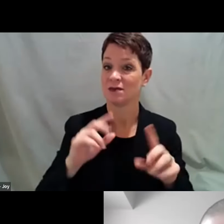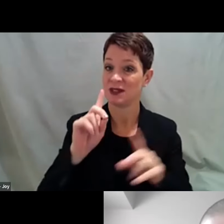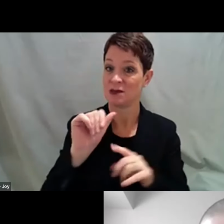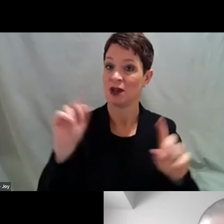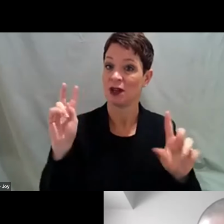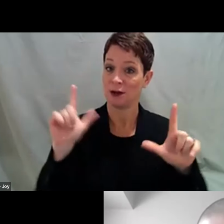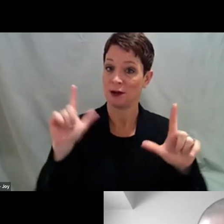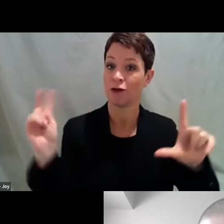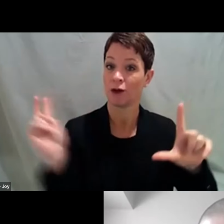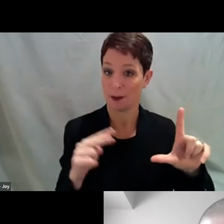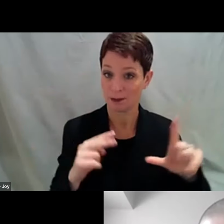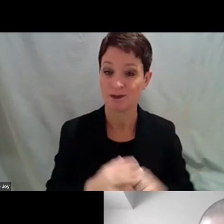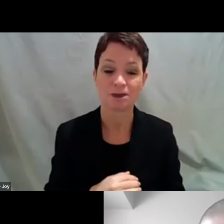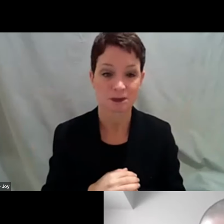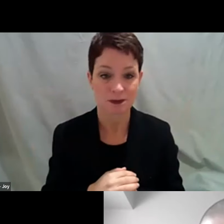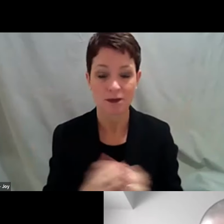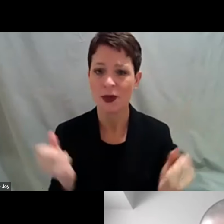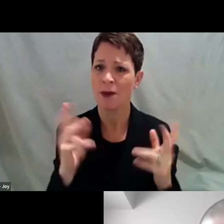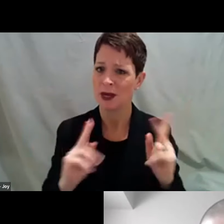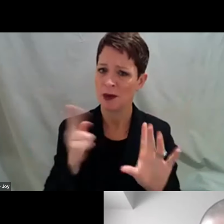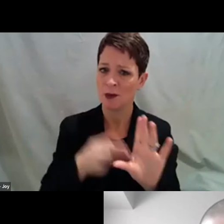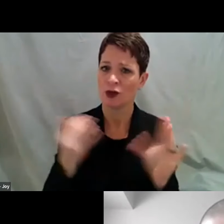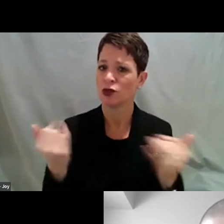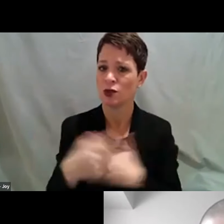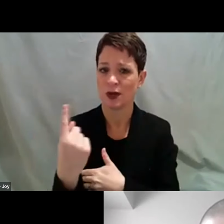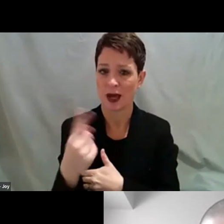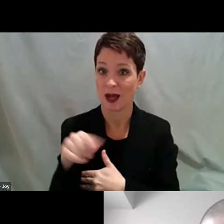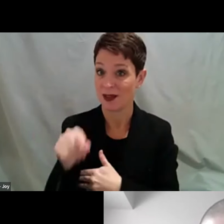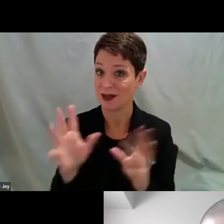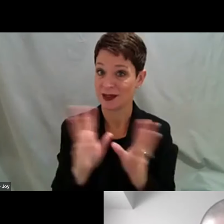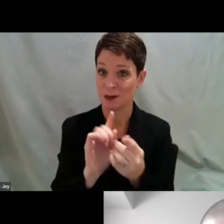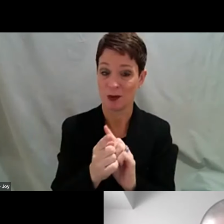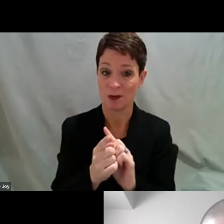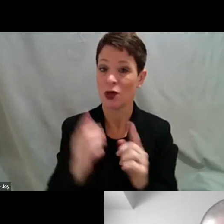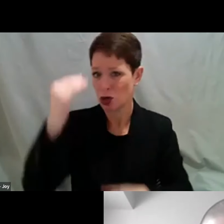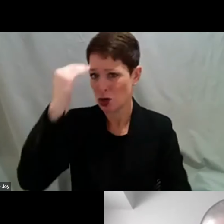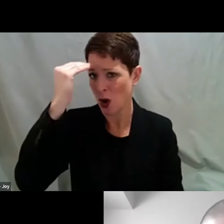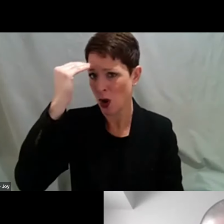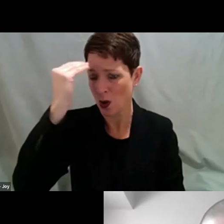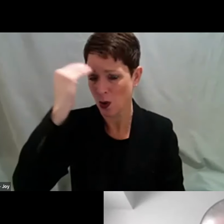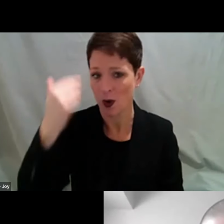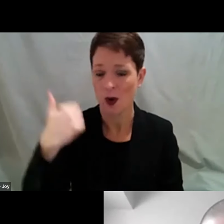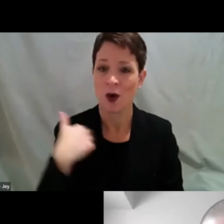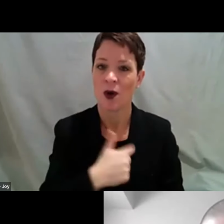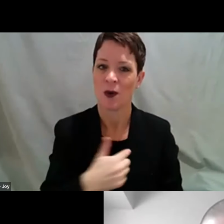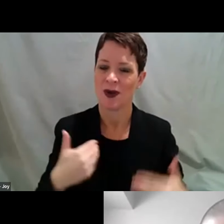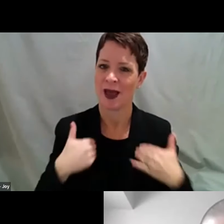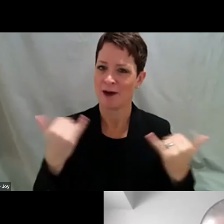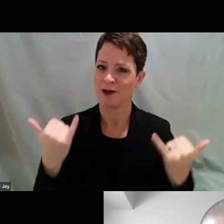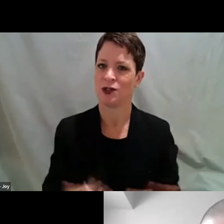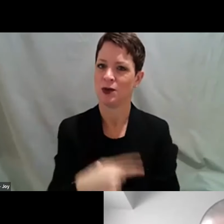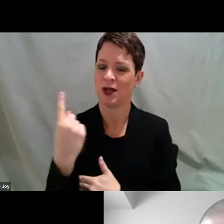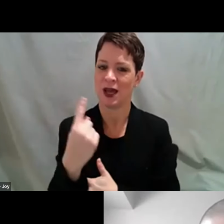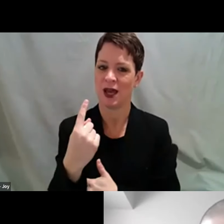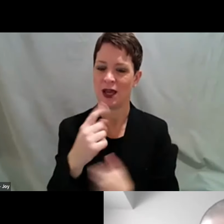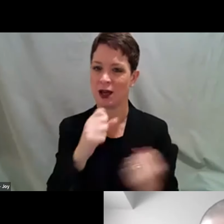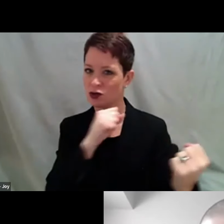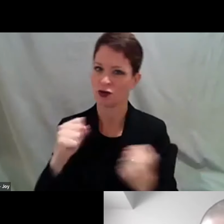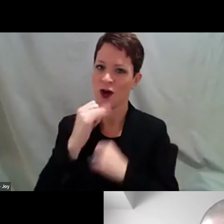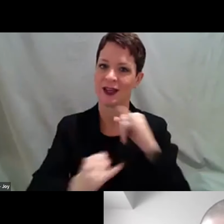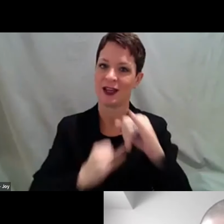sure most of the people attending this symposium know well, we have today a vibrant